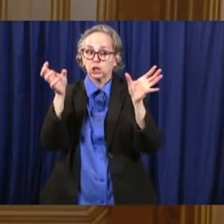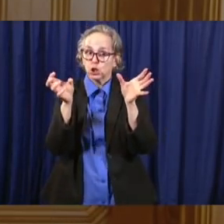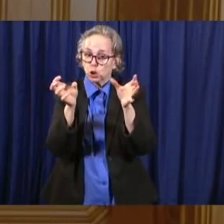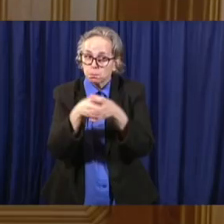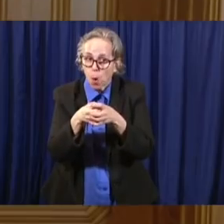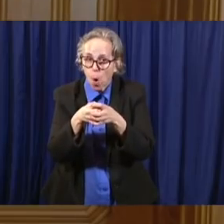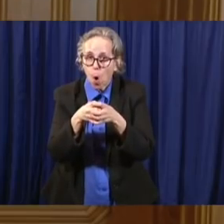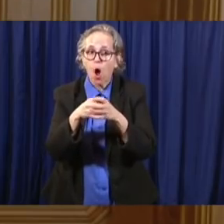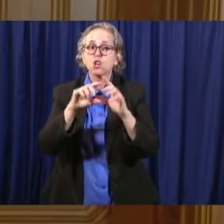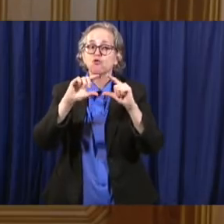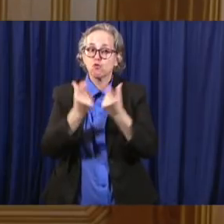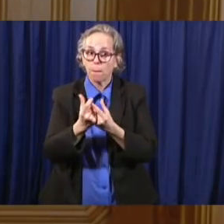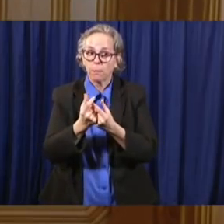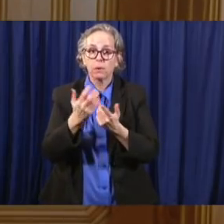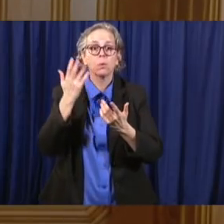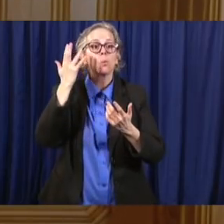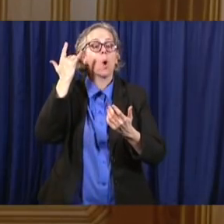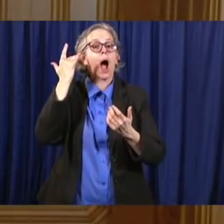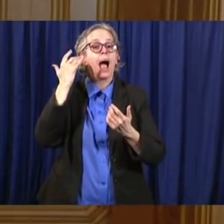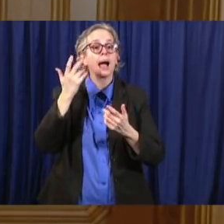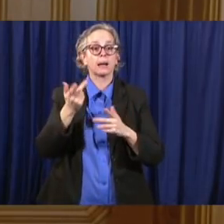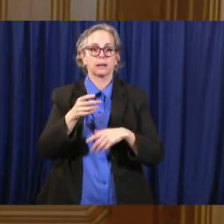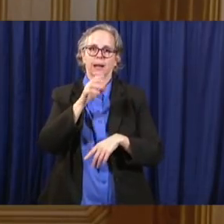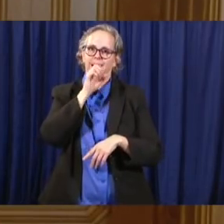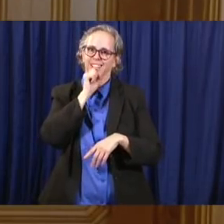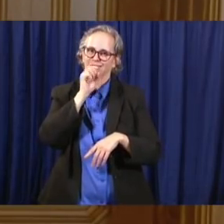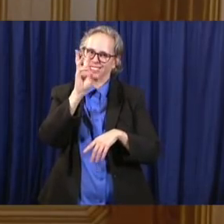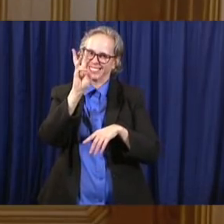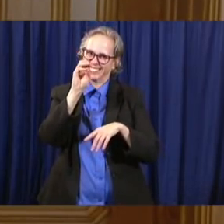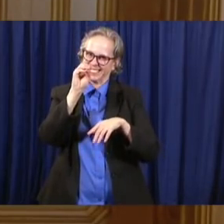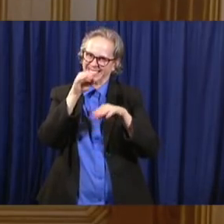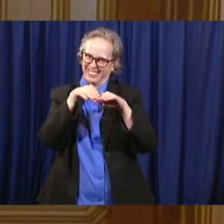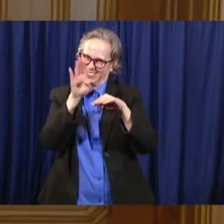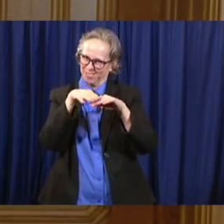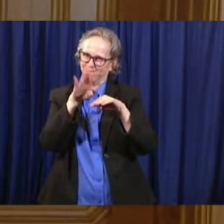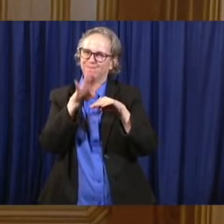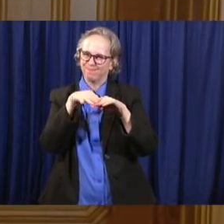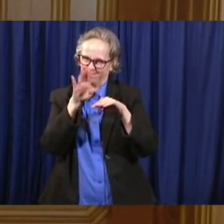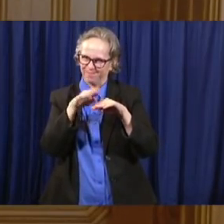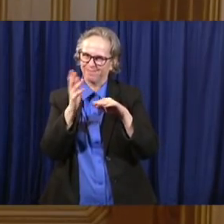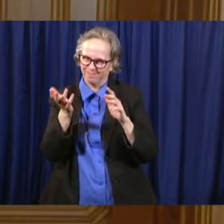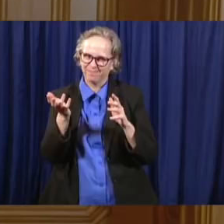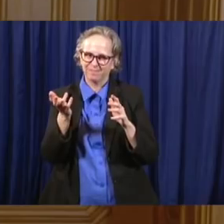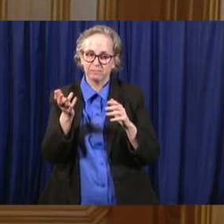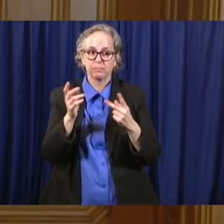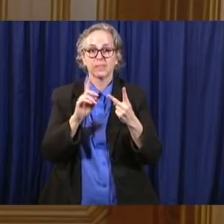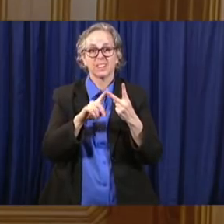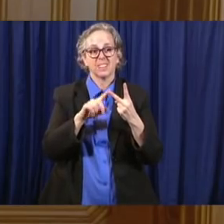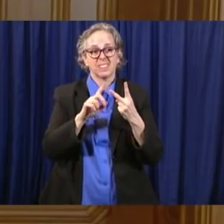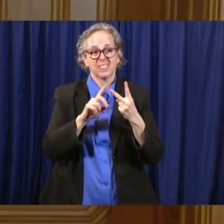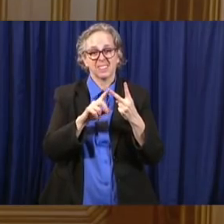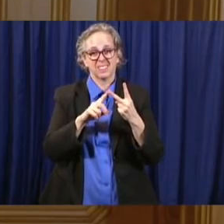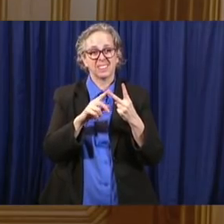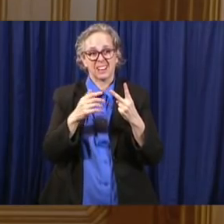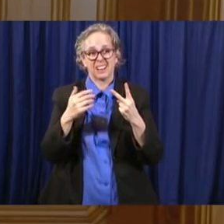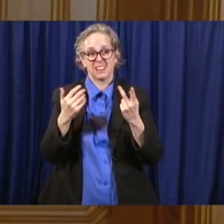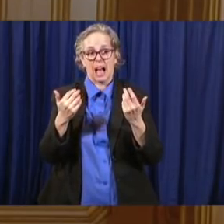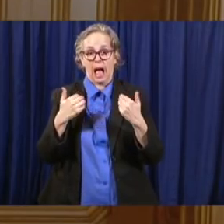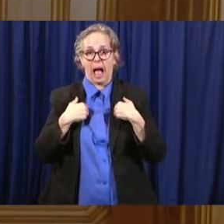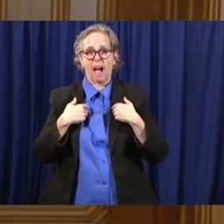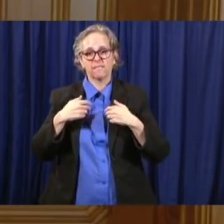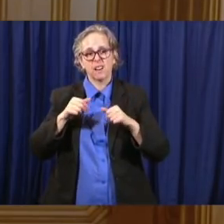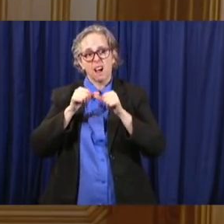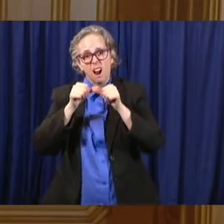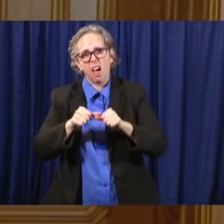who are age 60 years of age or older and who have a chronic health